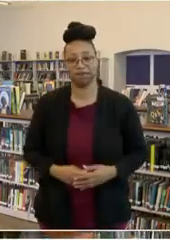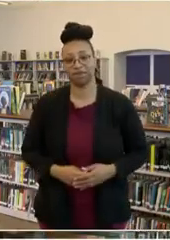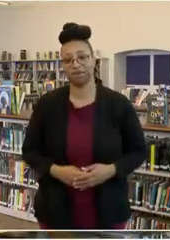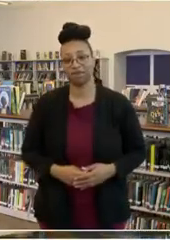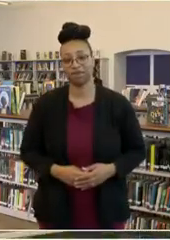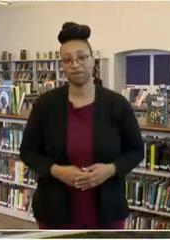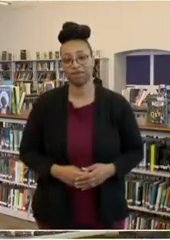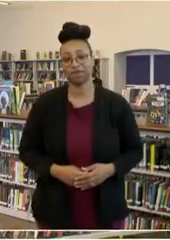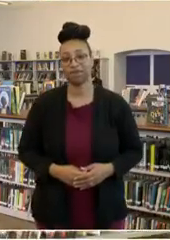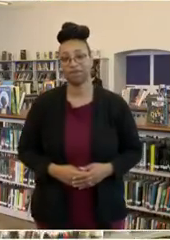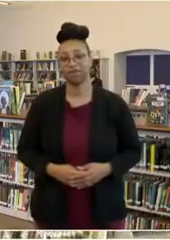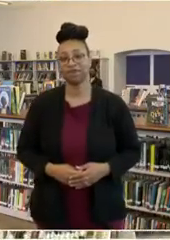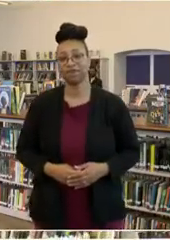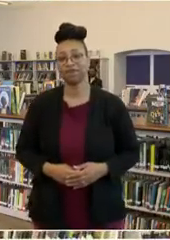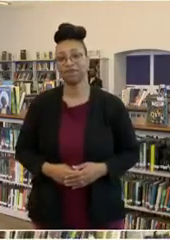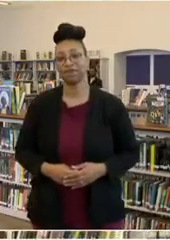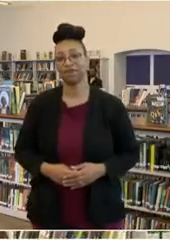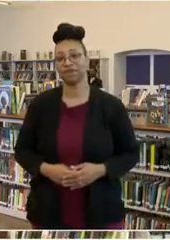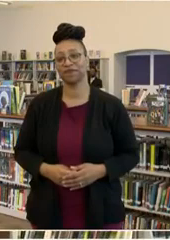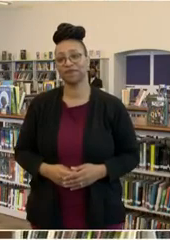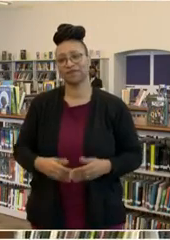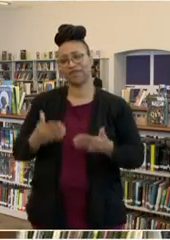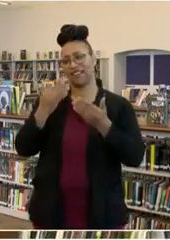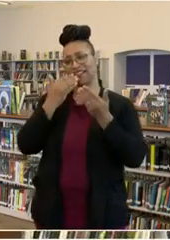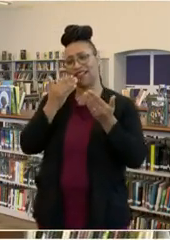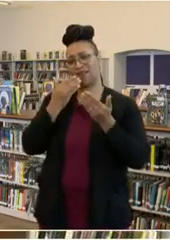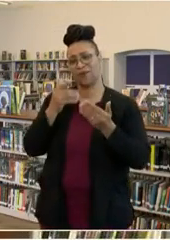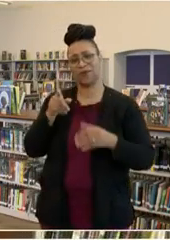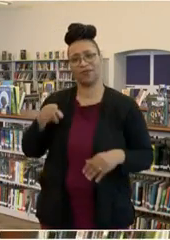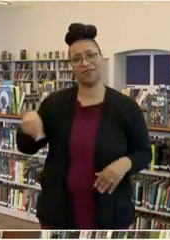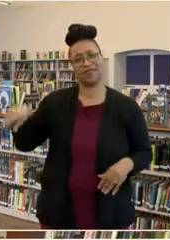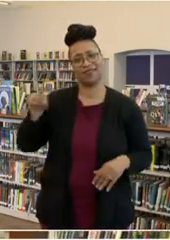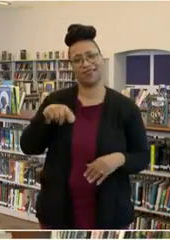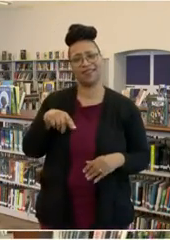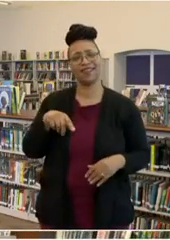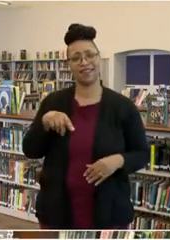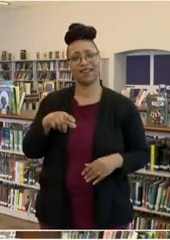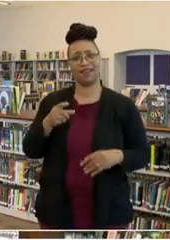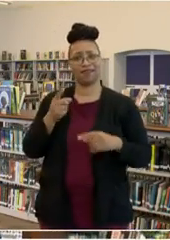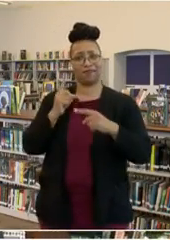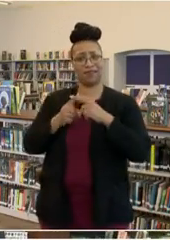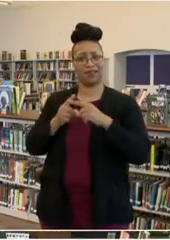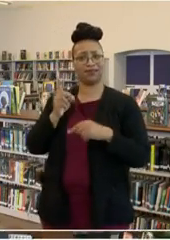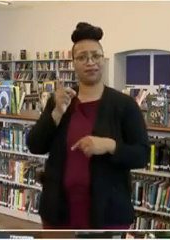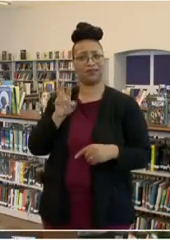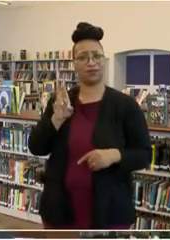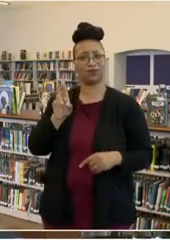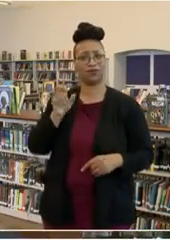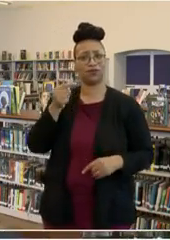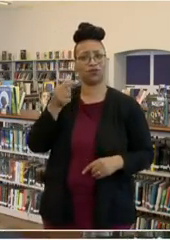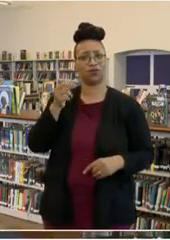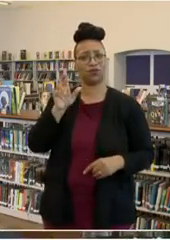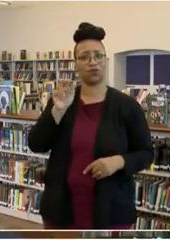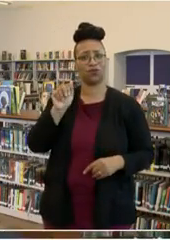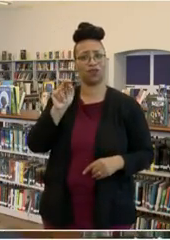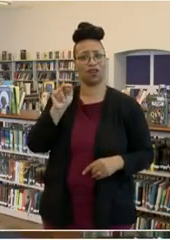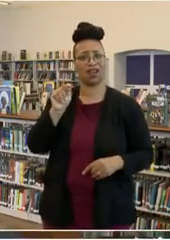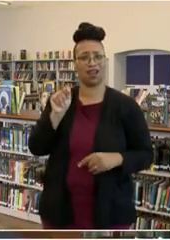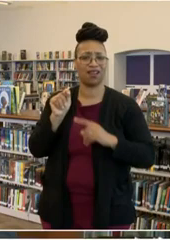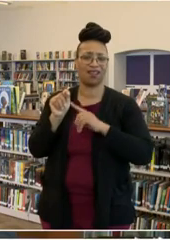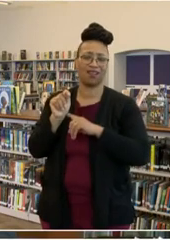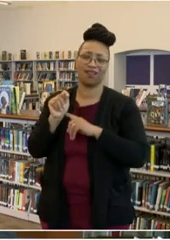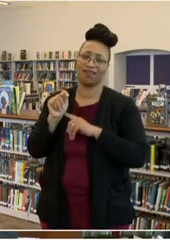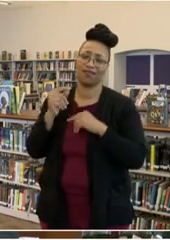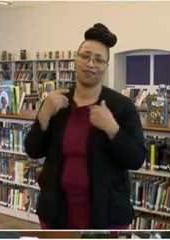Thank you, Dr. Grant, for your remarks. And you are absolutely right. We're excited to be at this